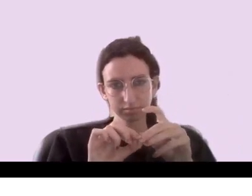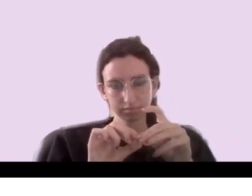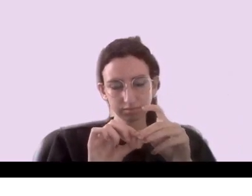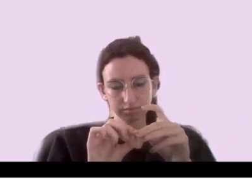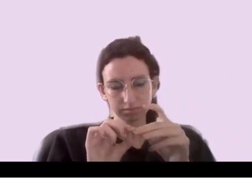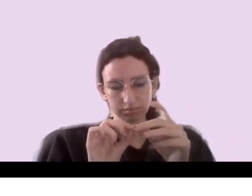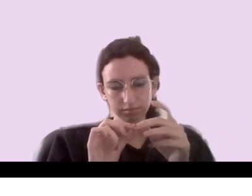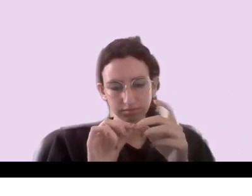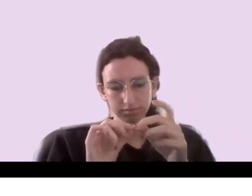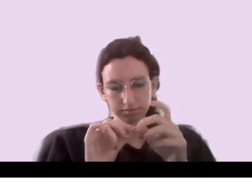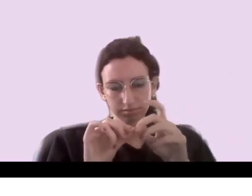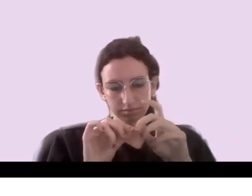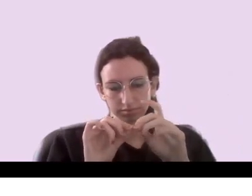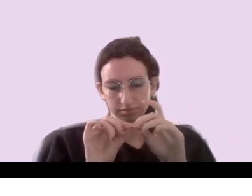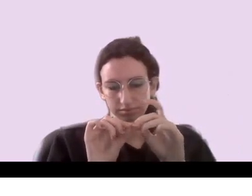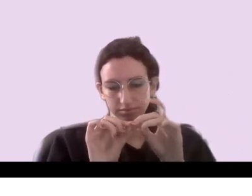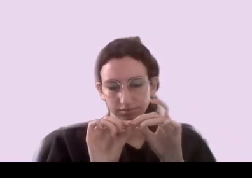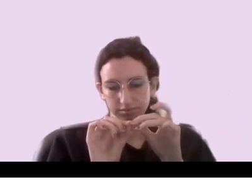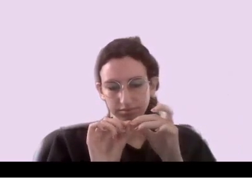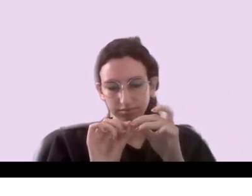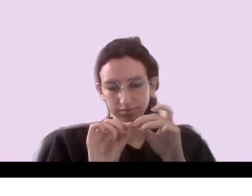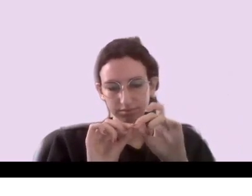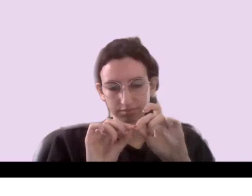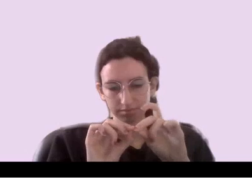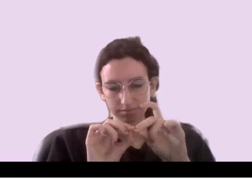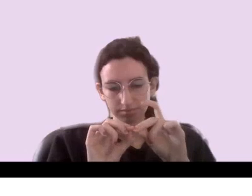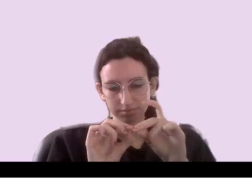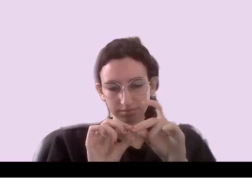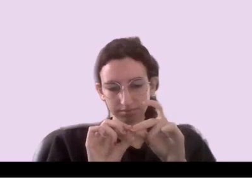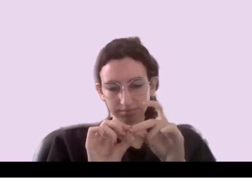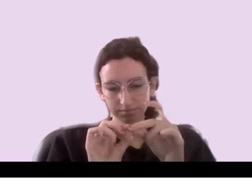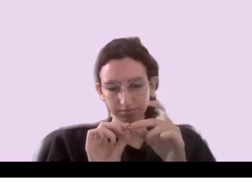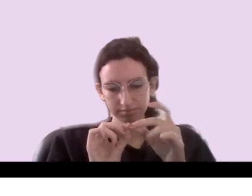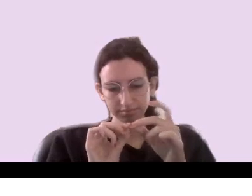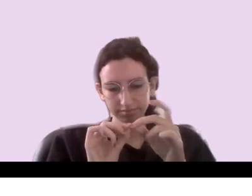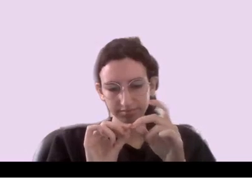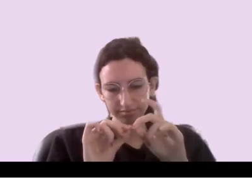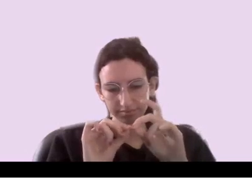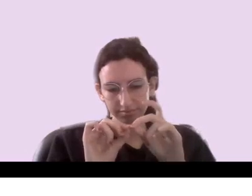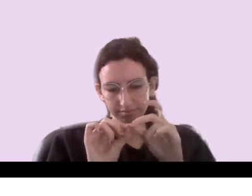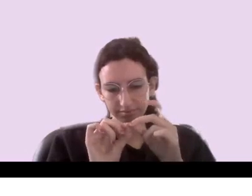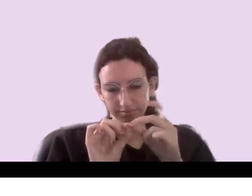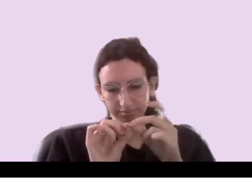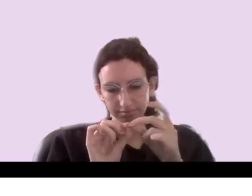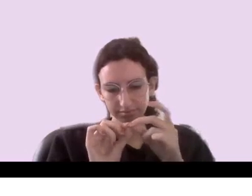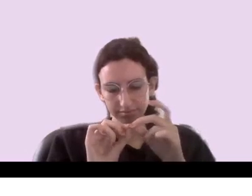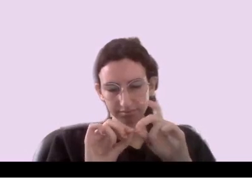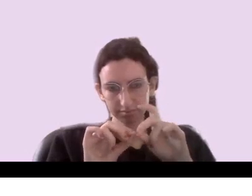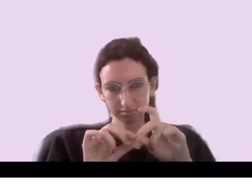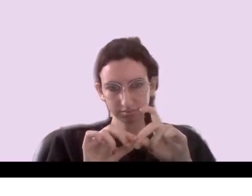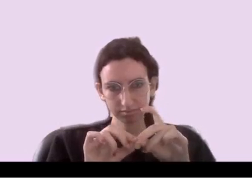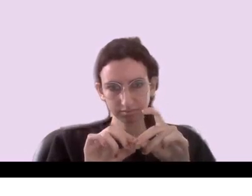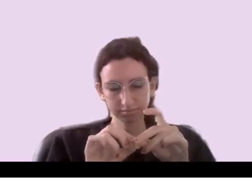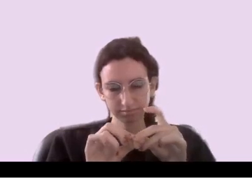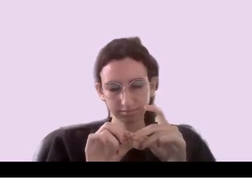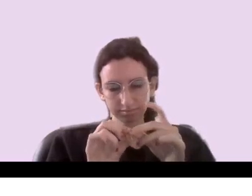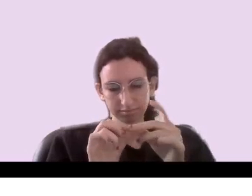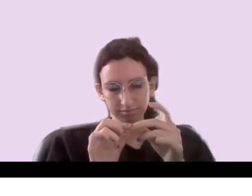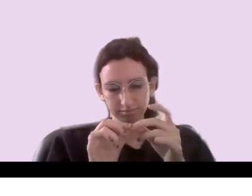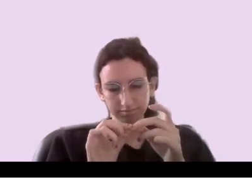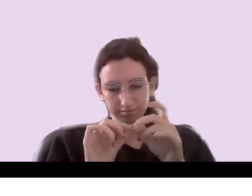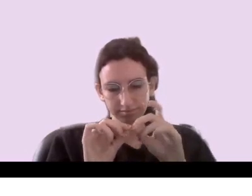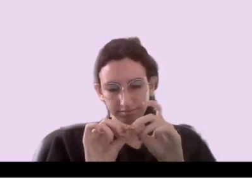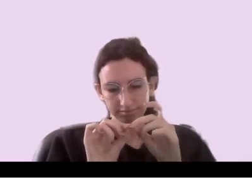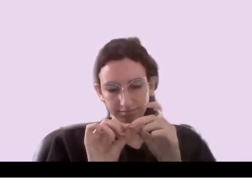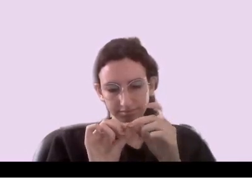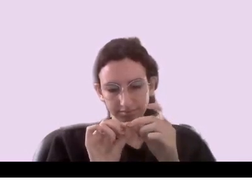physics, and in particular in quantum physics. So they have, you know, when I was, I don't know, 20